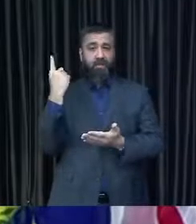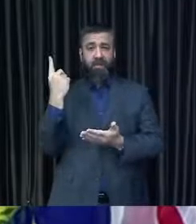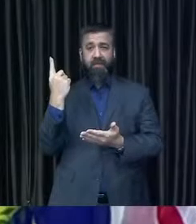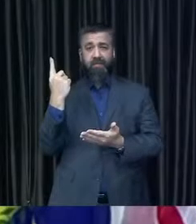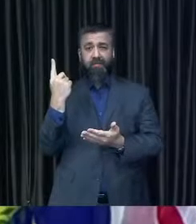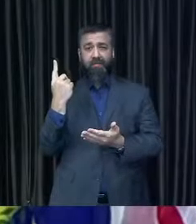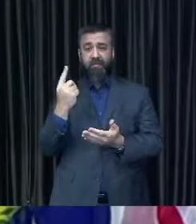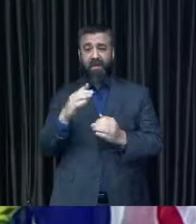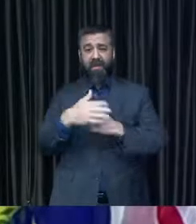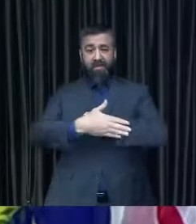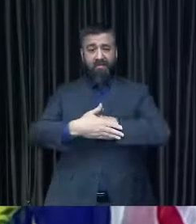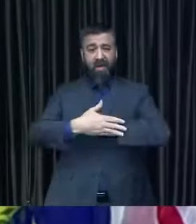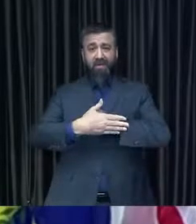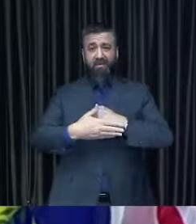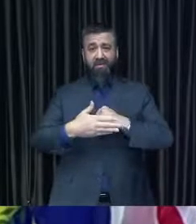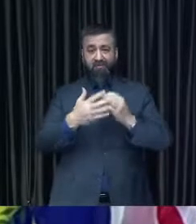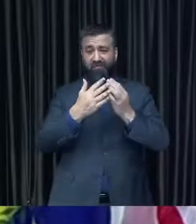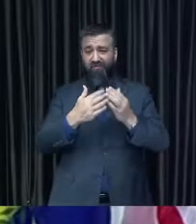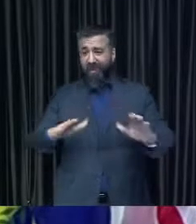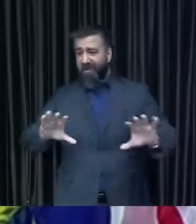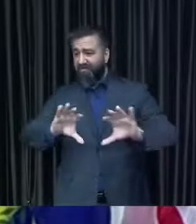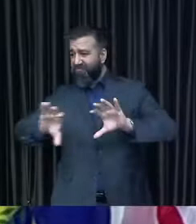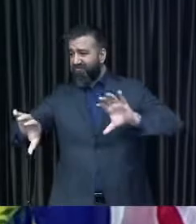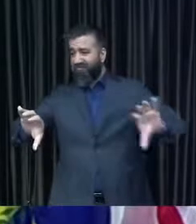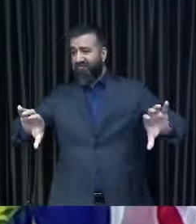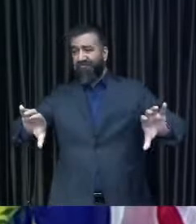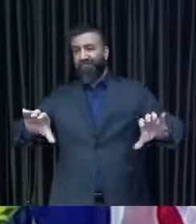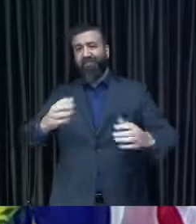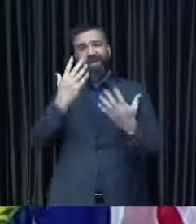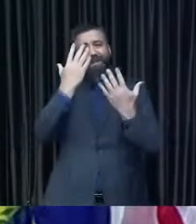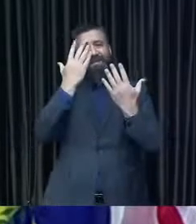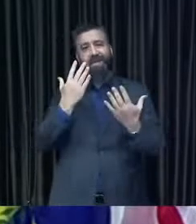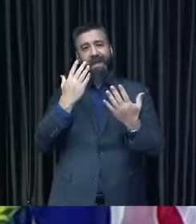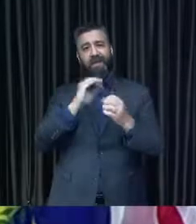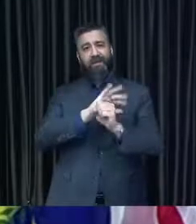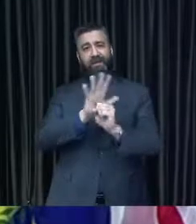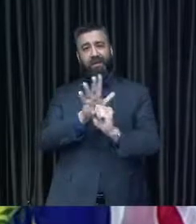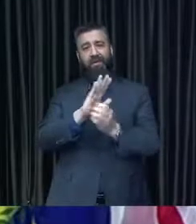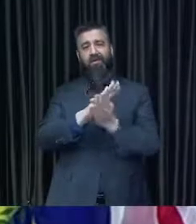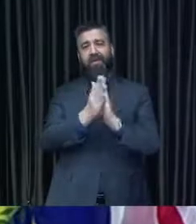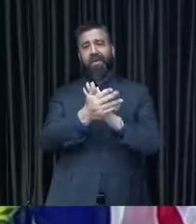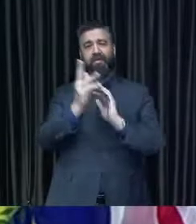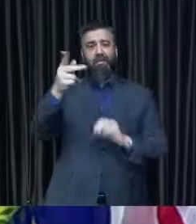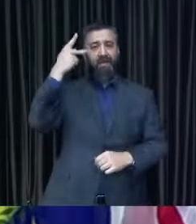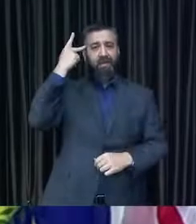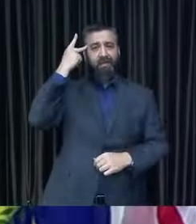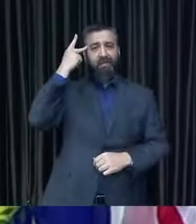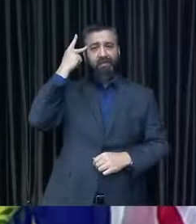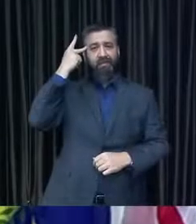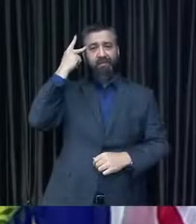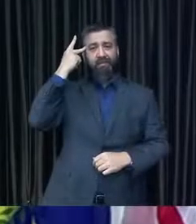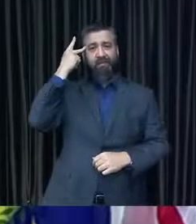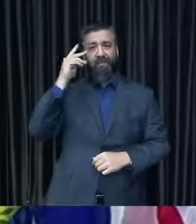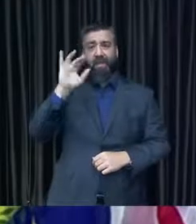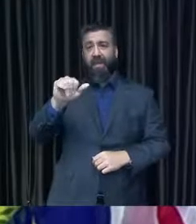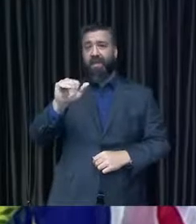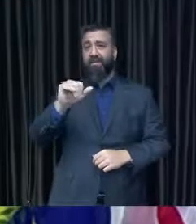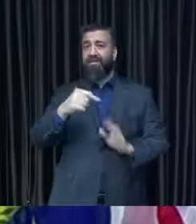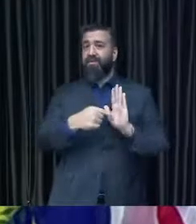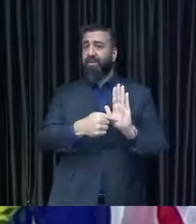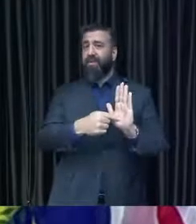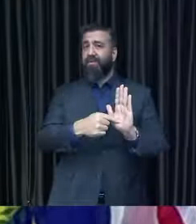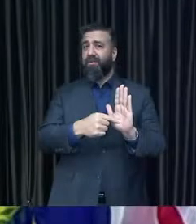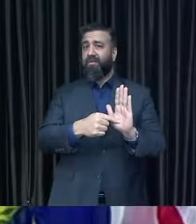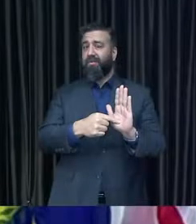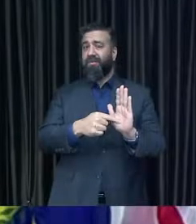in this country, and sadly the pandemic has become political and as a result showed a national response